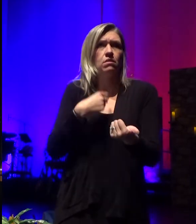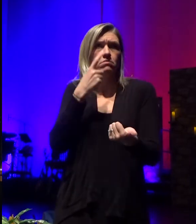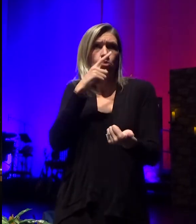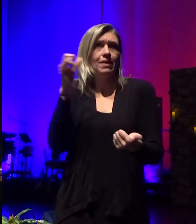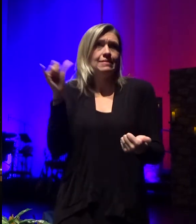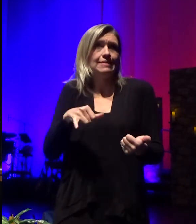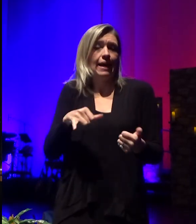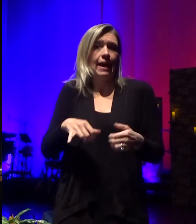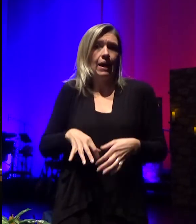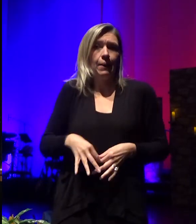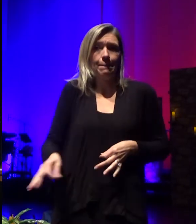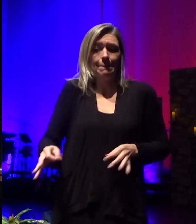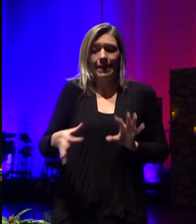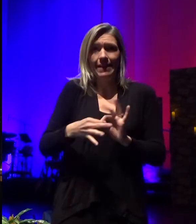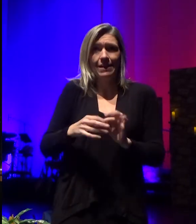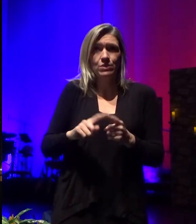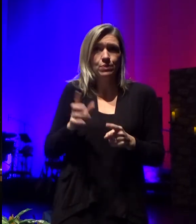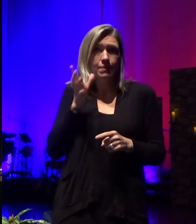to mama.